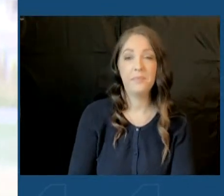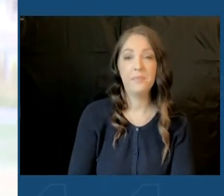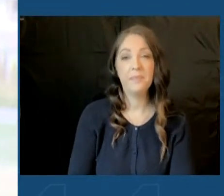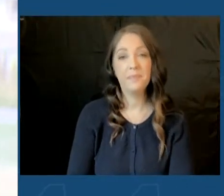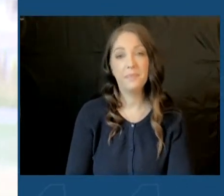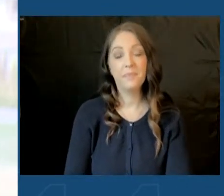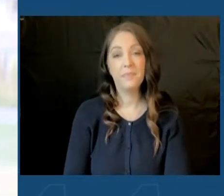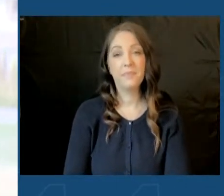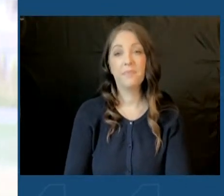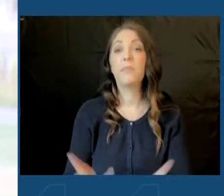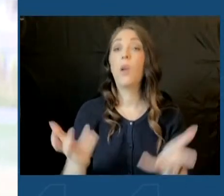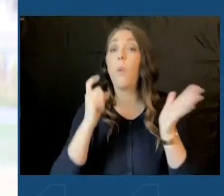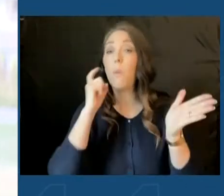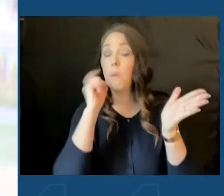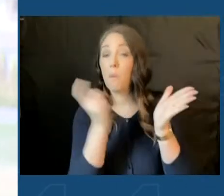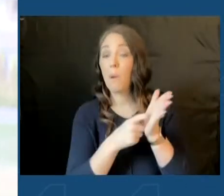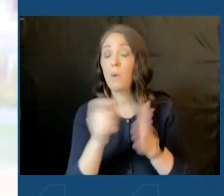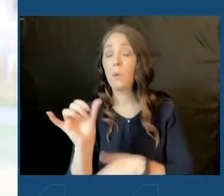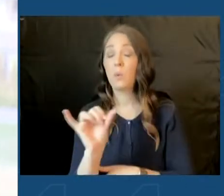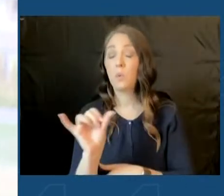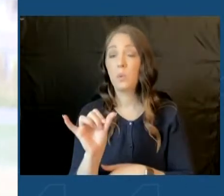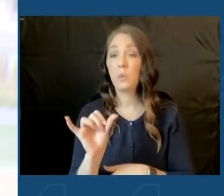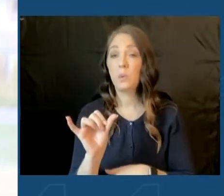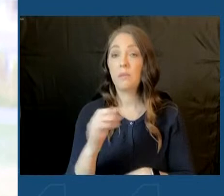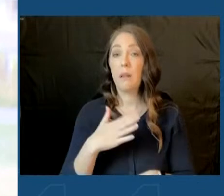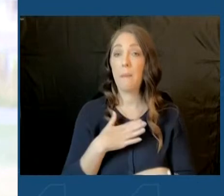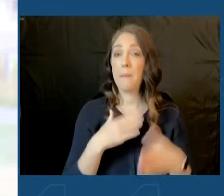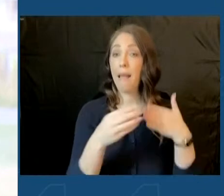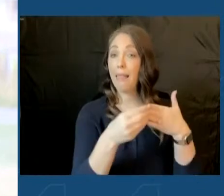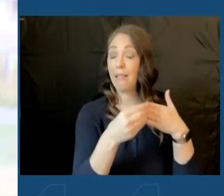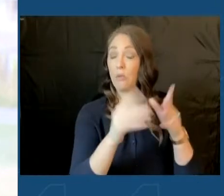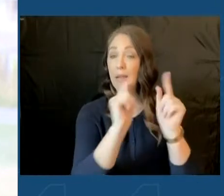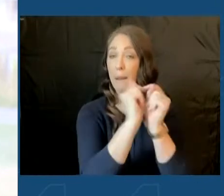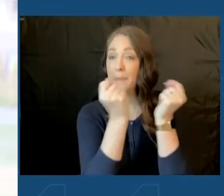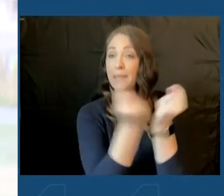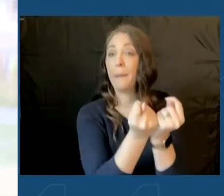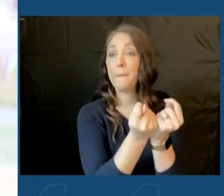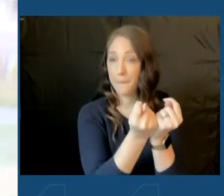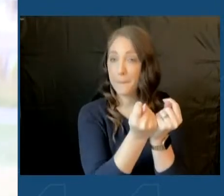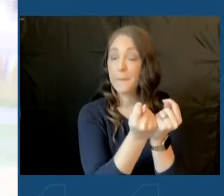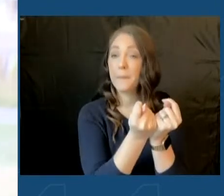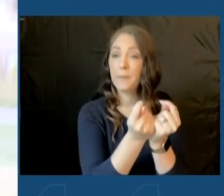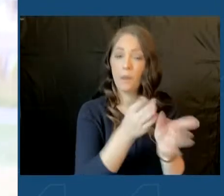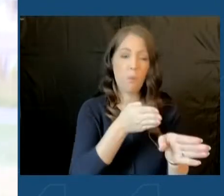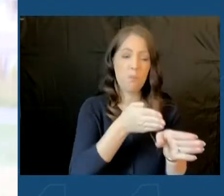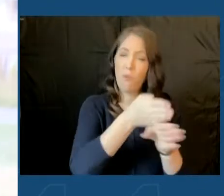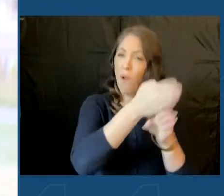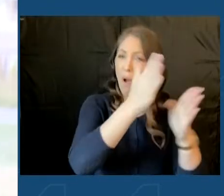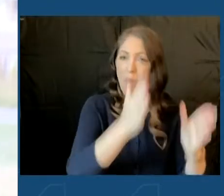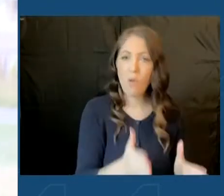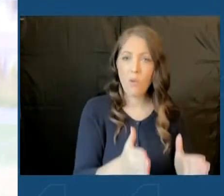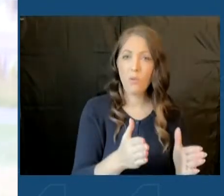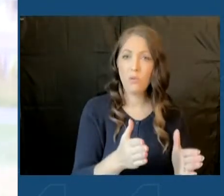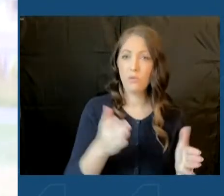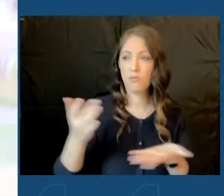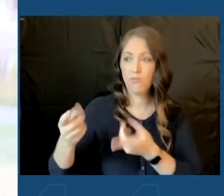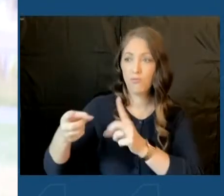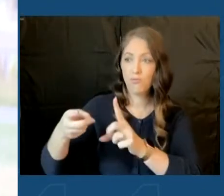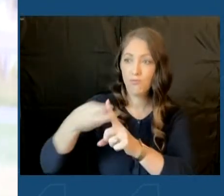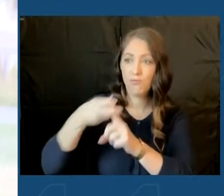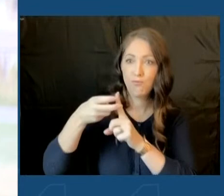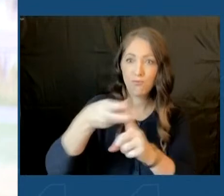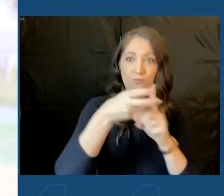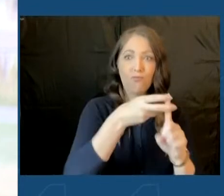I want to recognize also my leadership team, the professionals who we pulled together a year ago